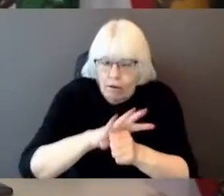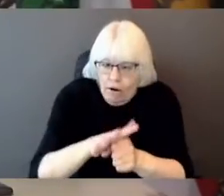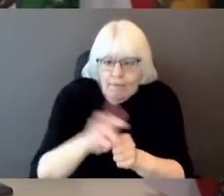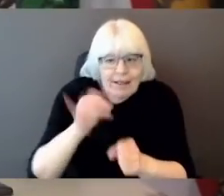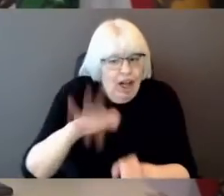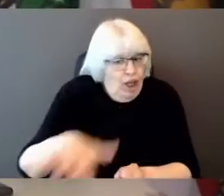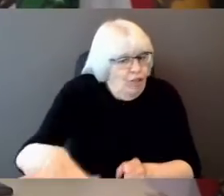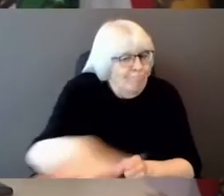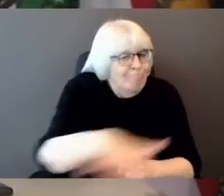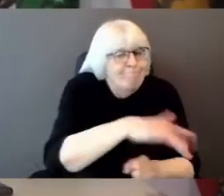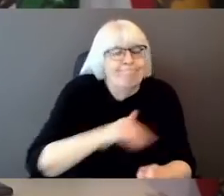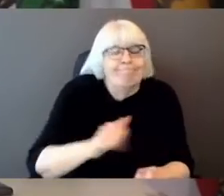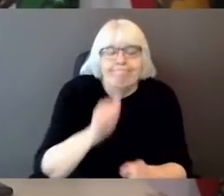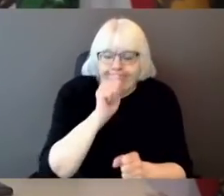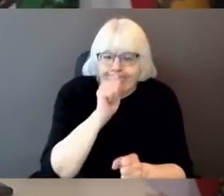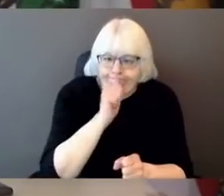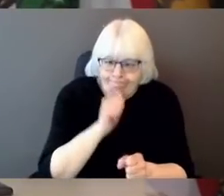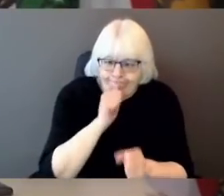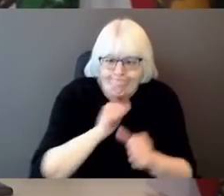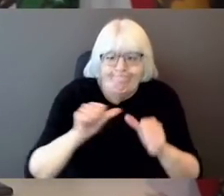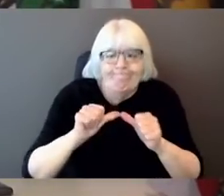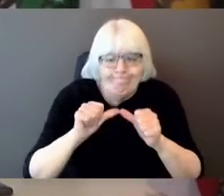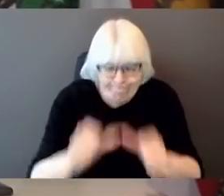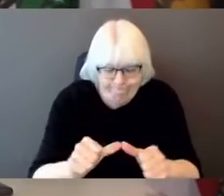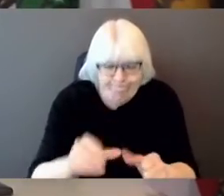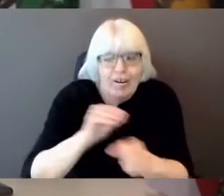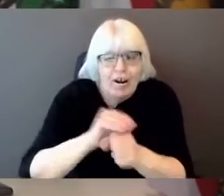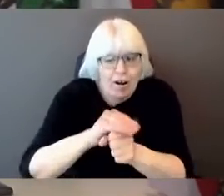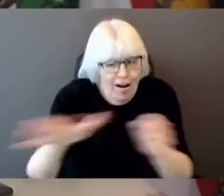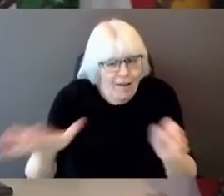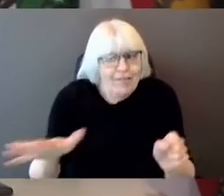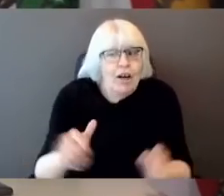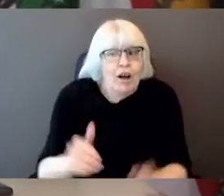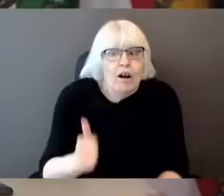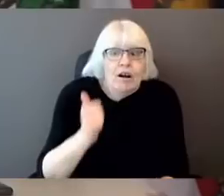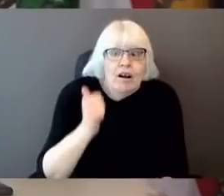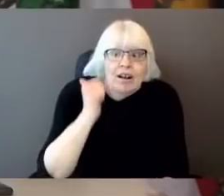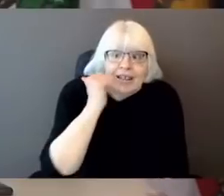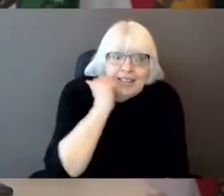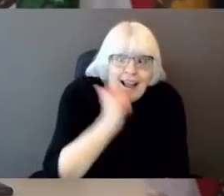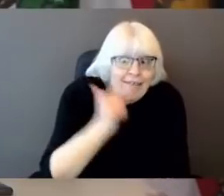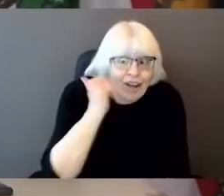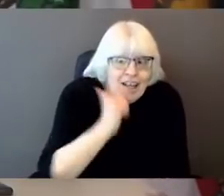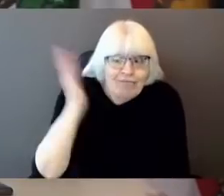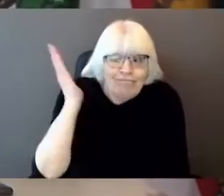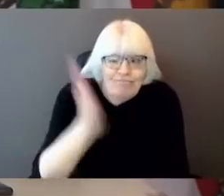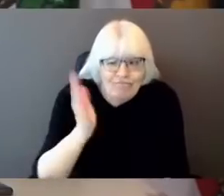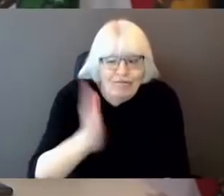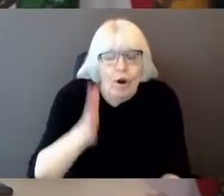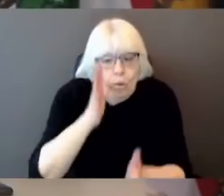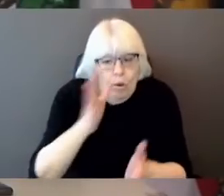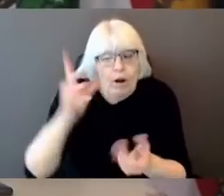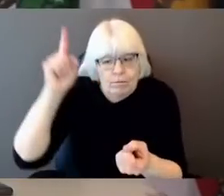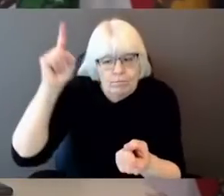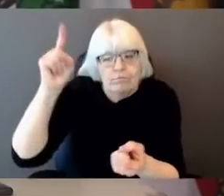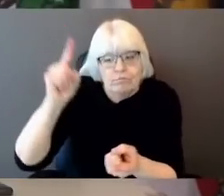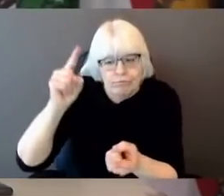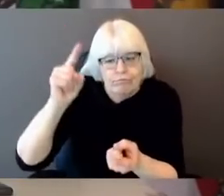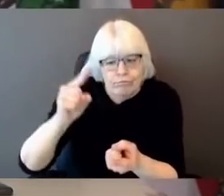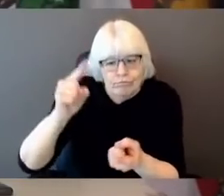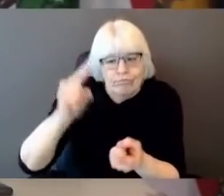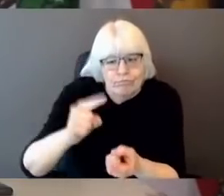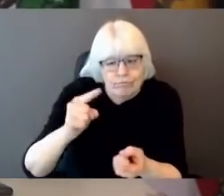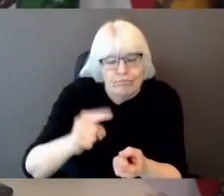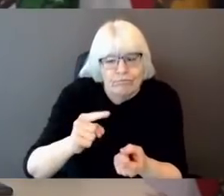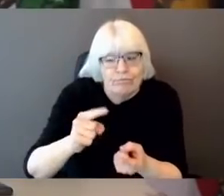talk about it less on a daily basis. We might have less direct daily focus on it from an individual or family perspective,